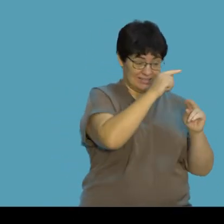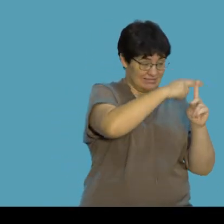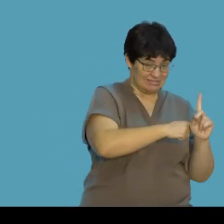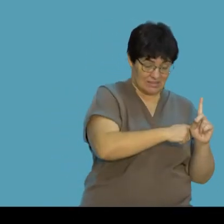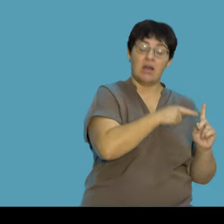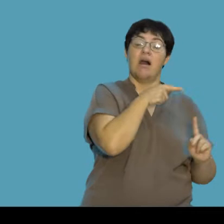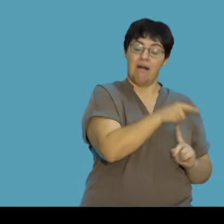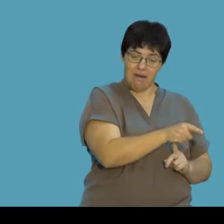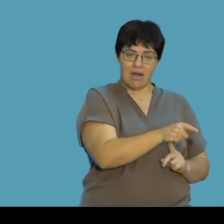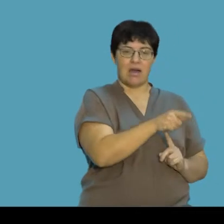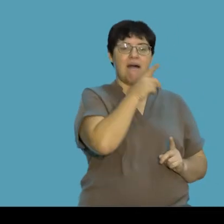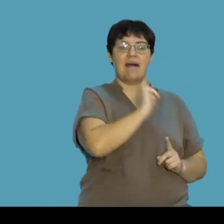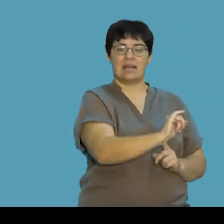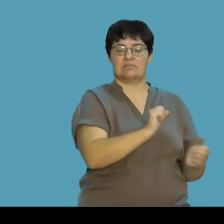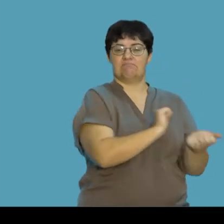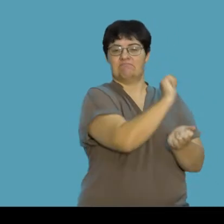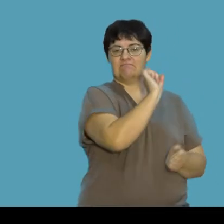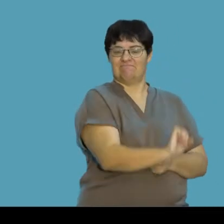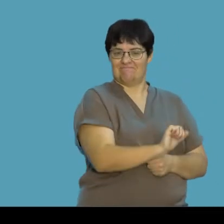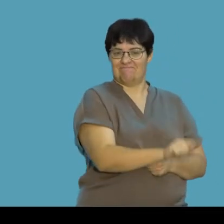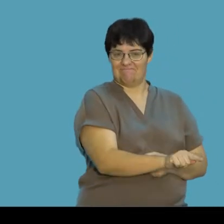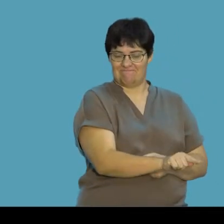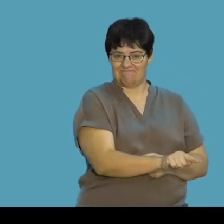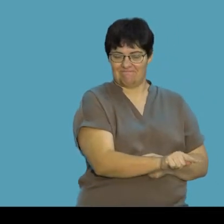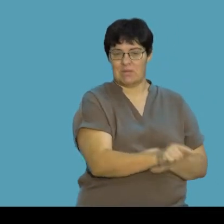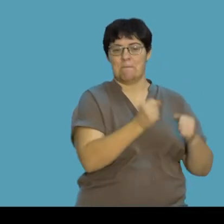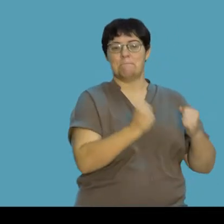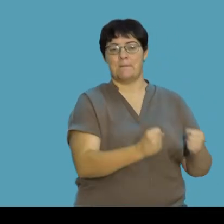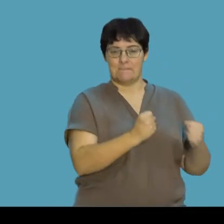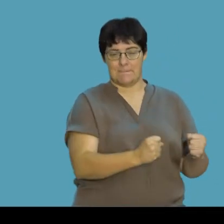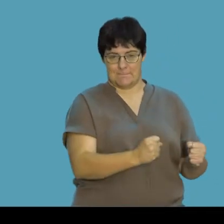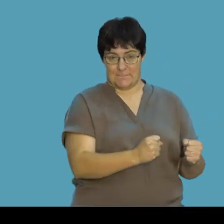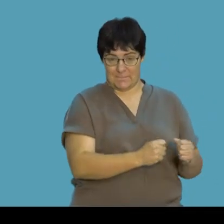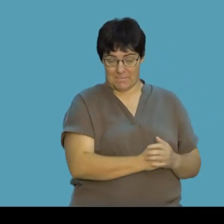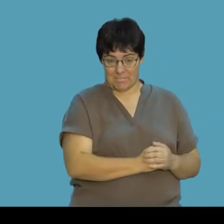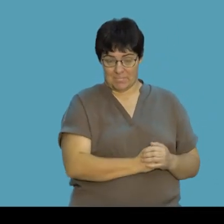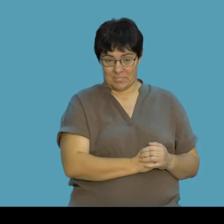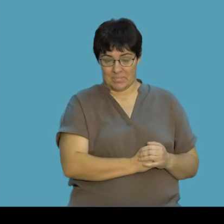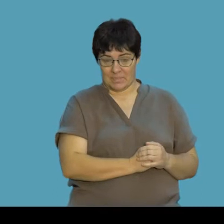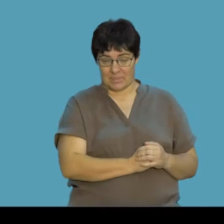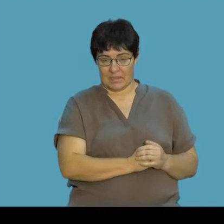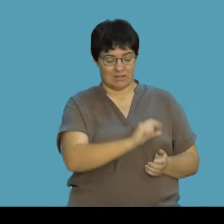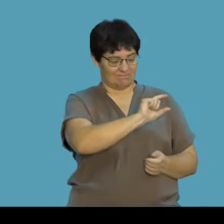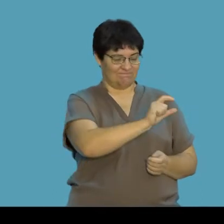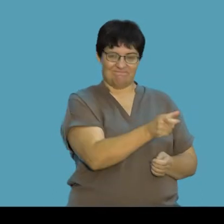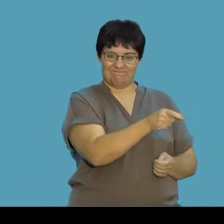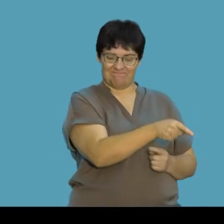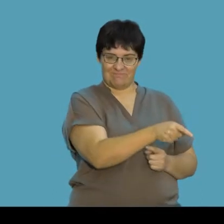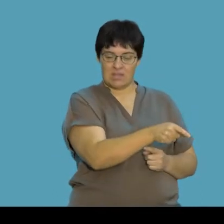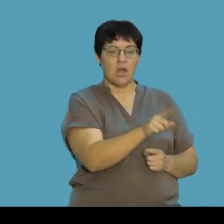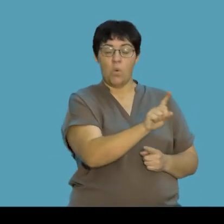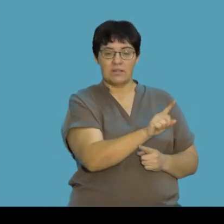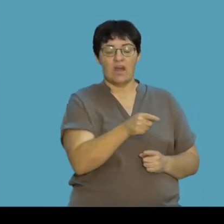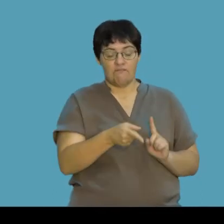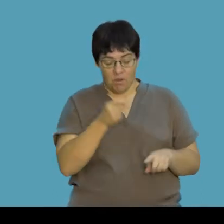However, the chemical properties of that material remains the same. The only thing that happens is that